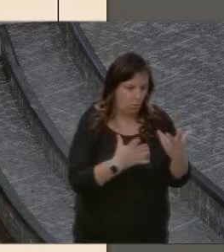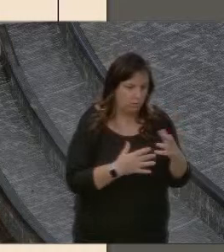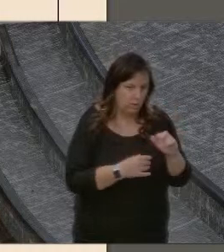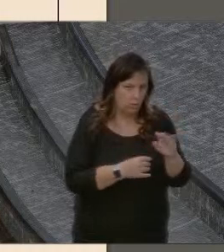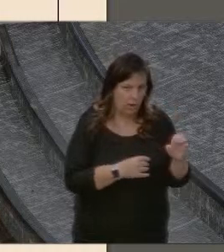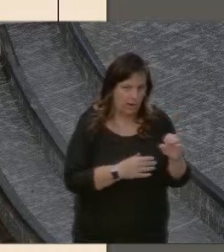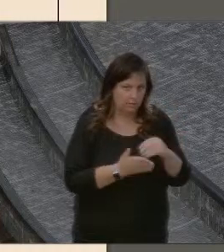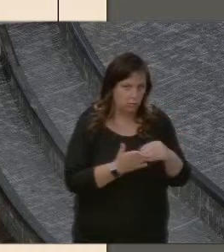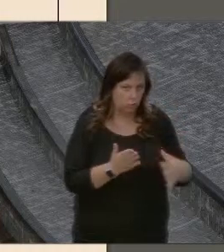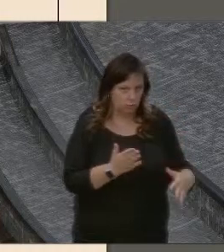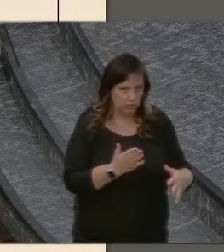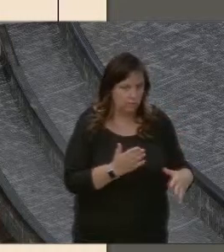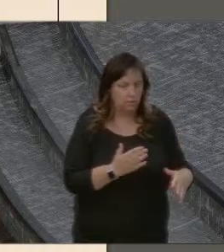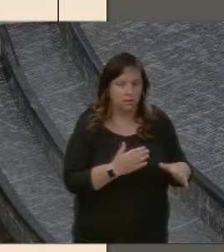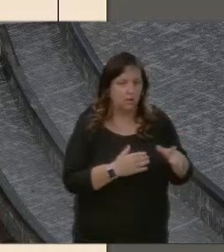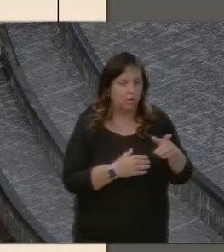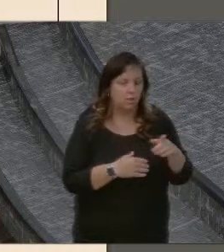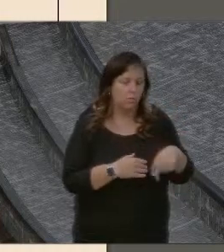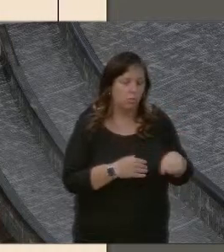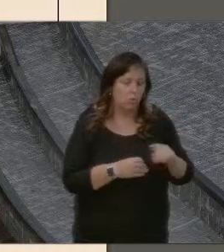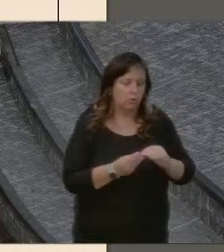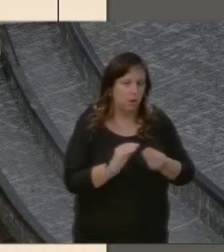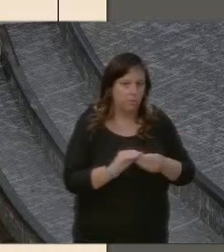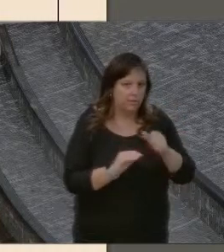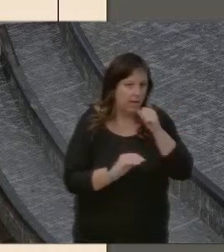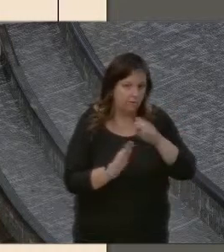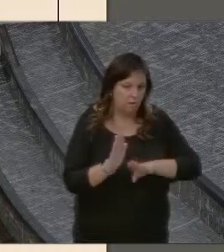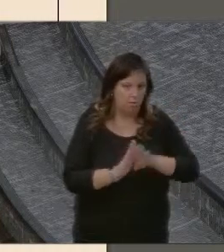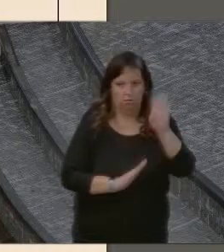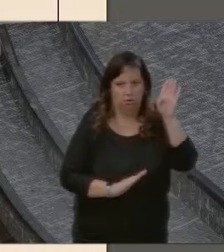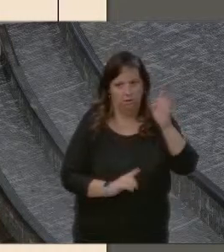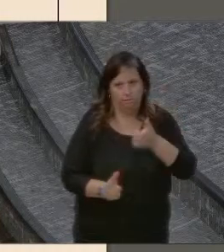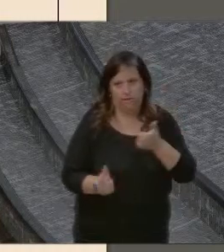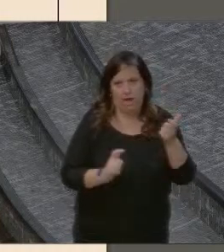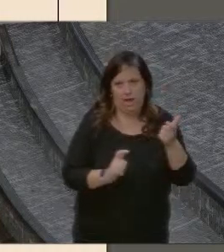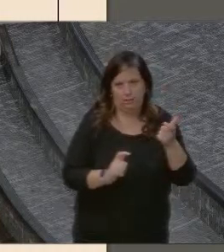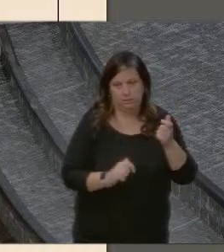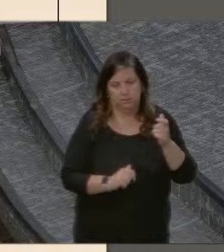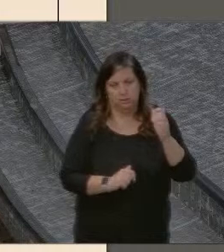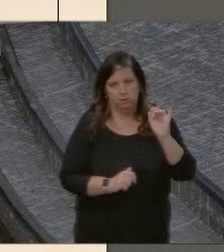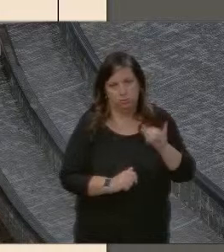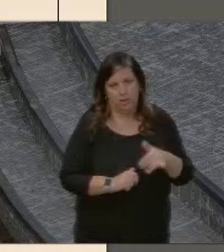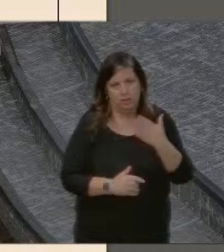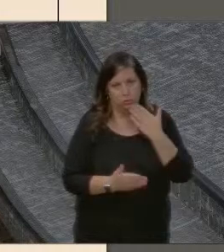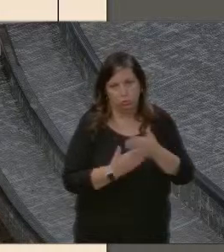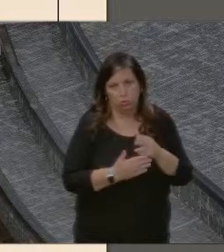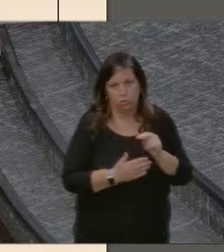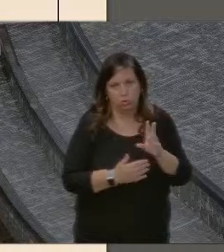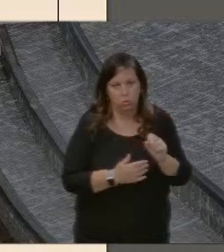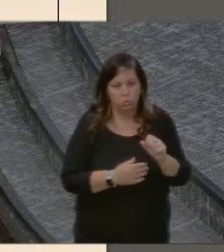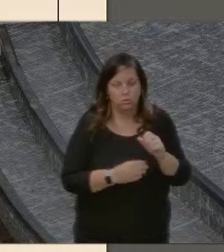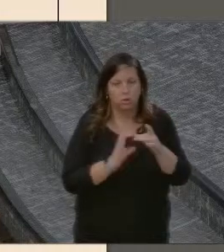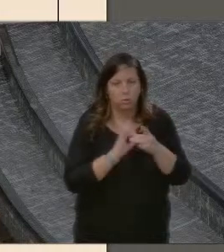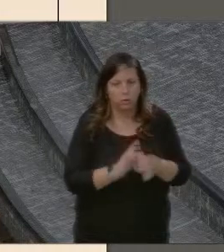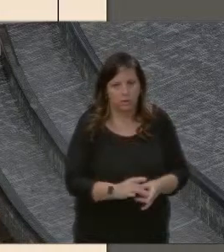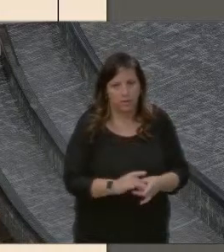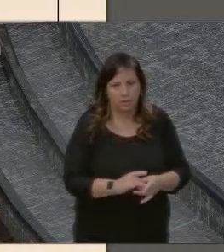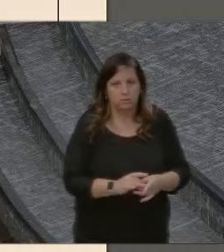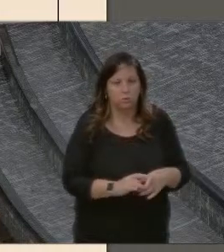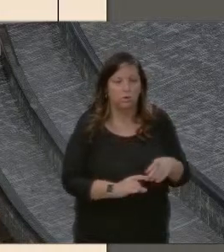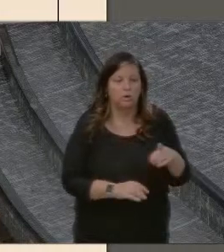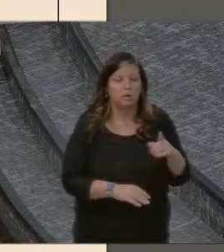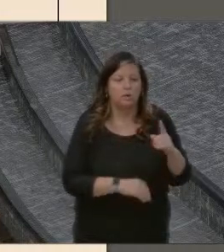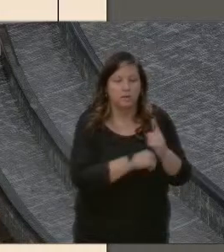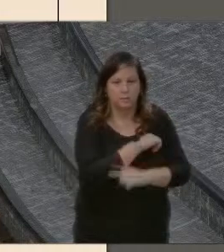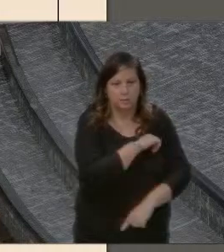haven't rebounded as quickly. So that is good news in terms of the disciplinary experiences of